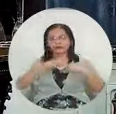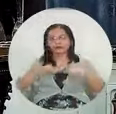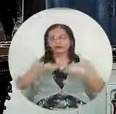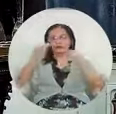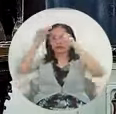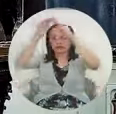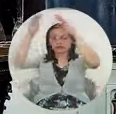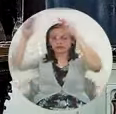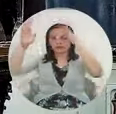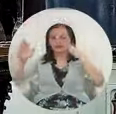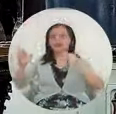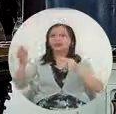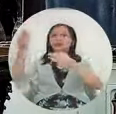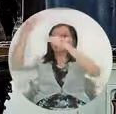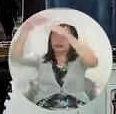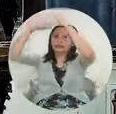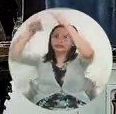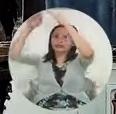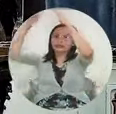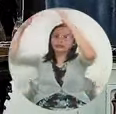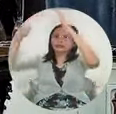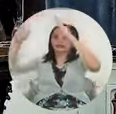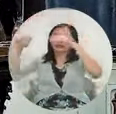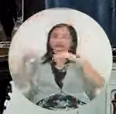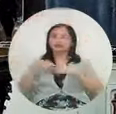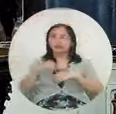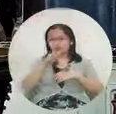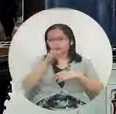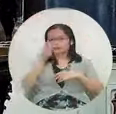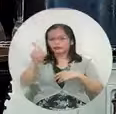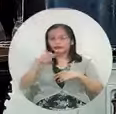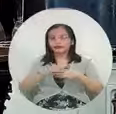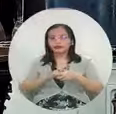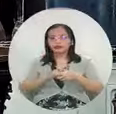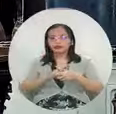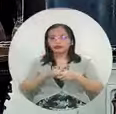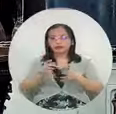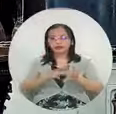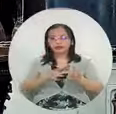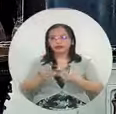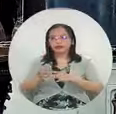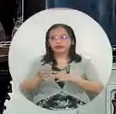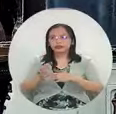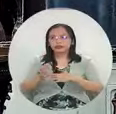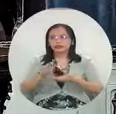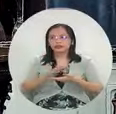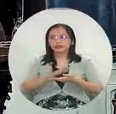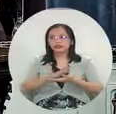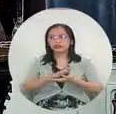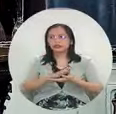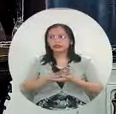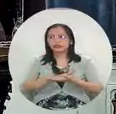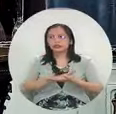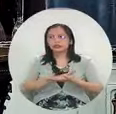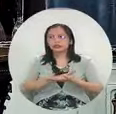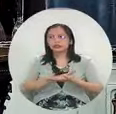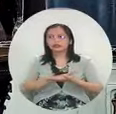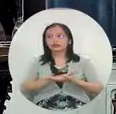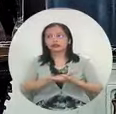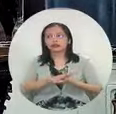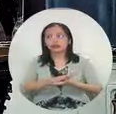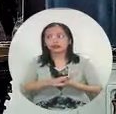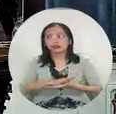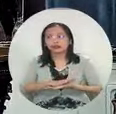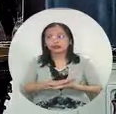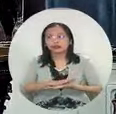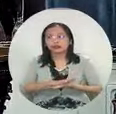inheritance, edification, and number three, sanctification. We are set apart. Are you